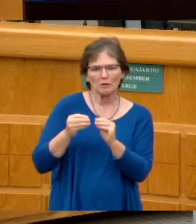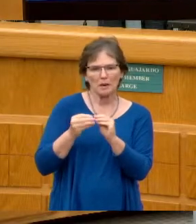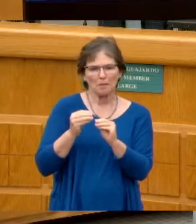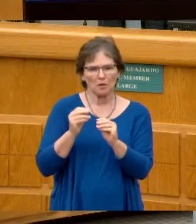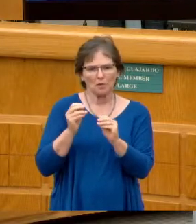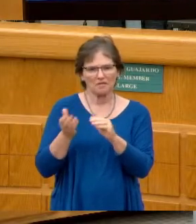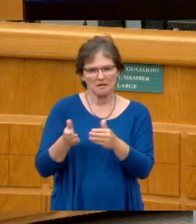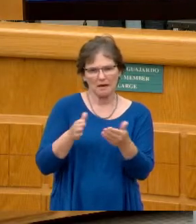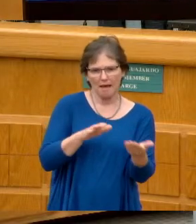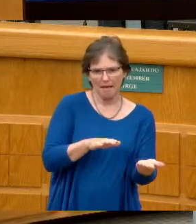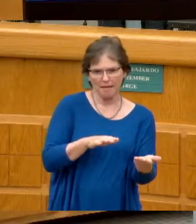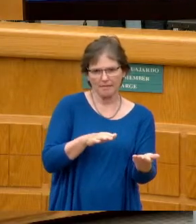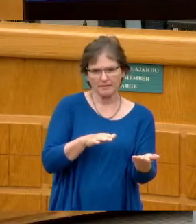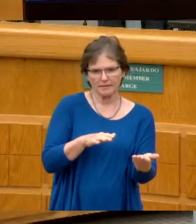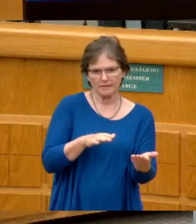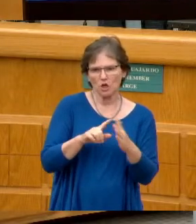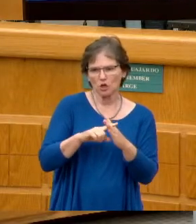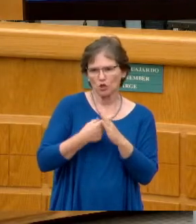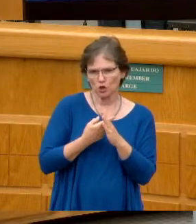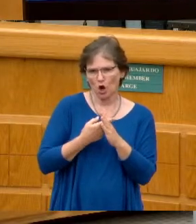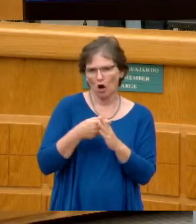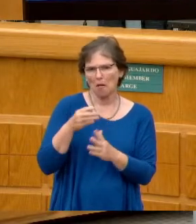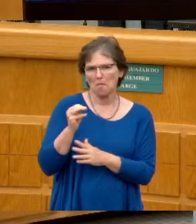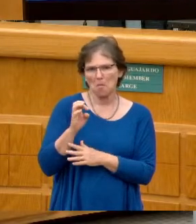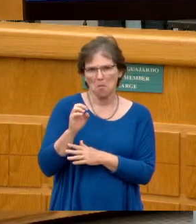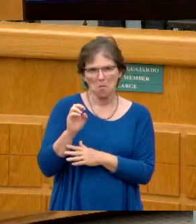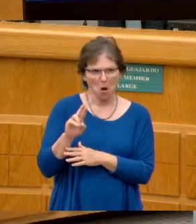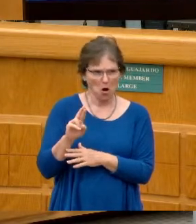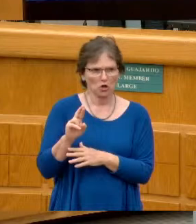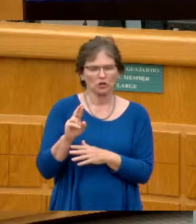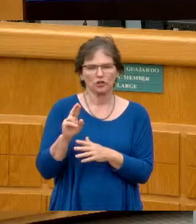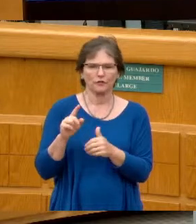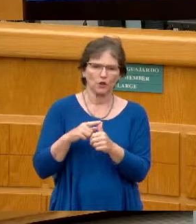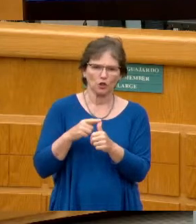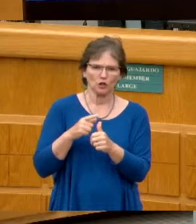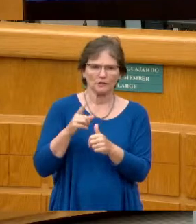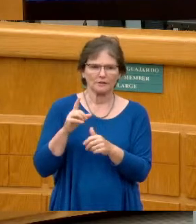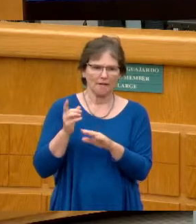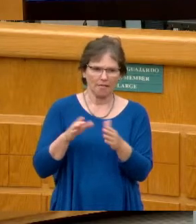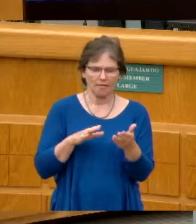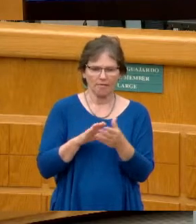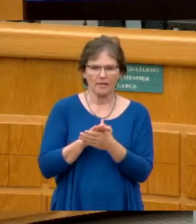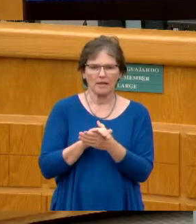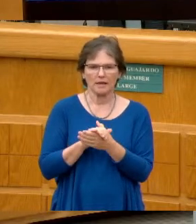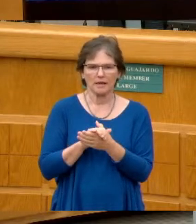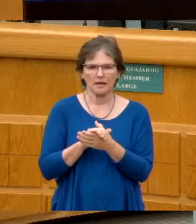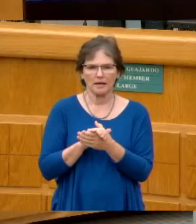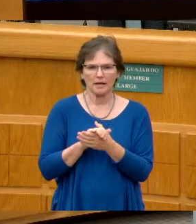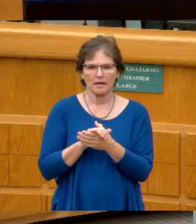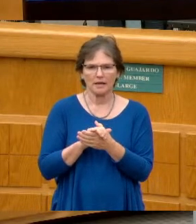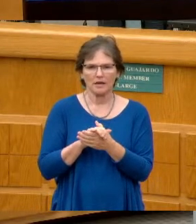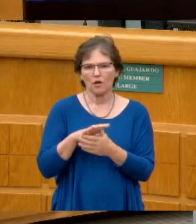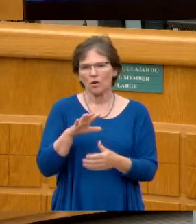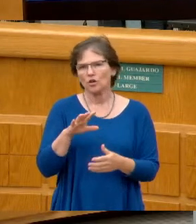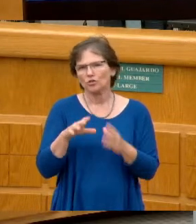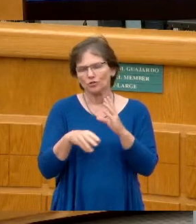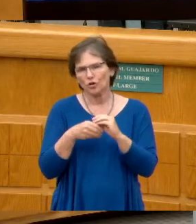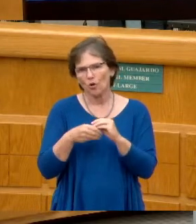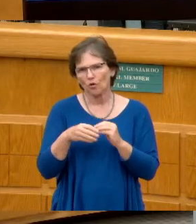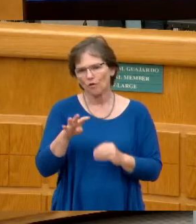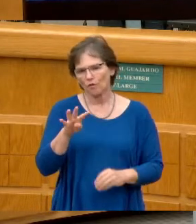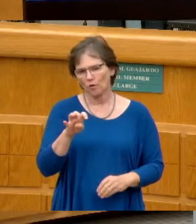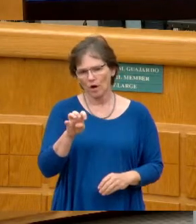there before, and then they go back up. So we're still going up and down on our numbers as well. So we hope that all of these